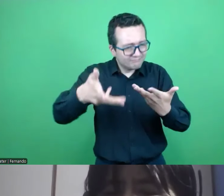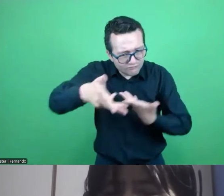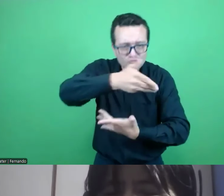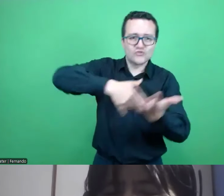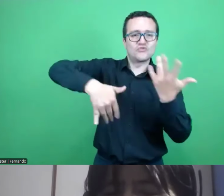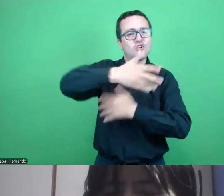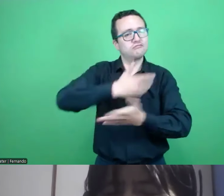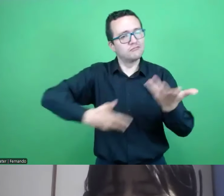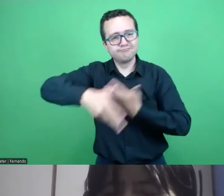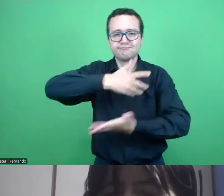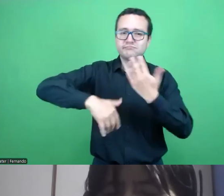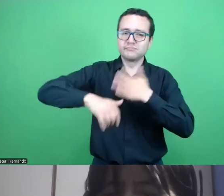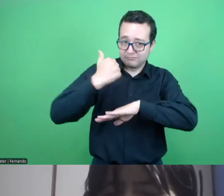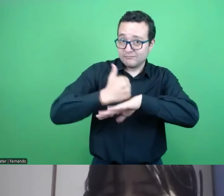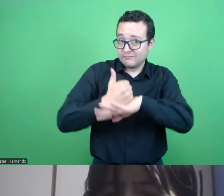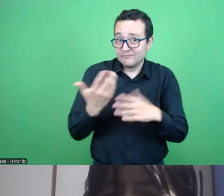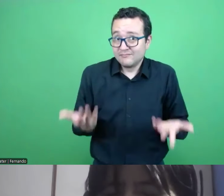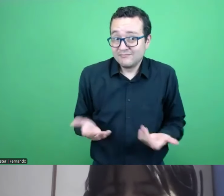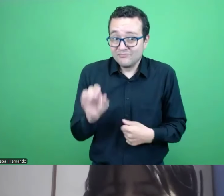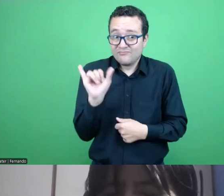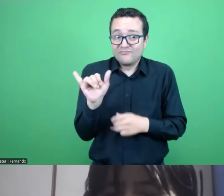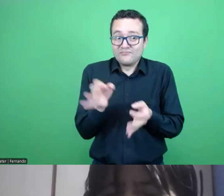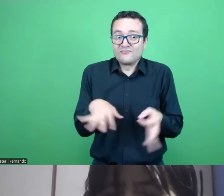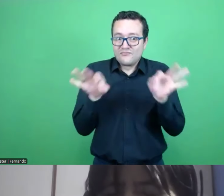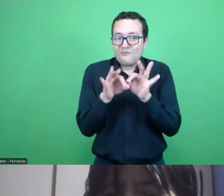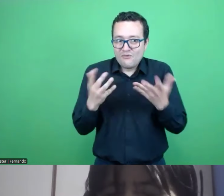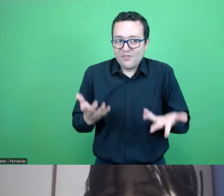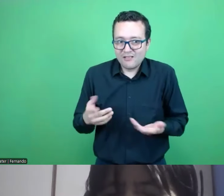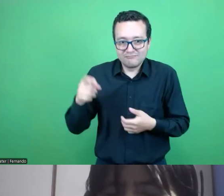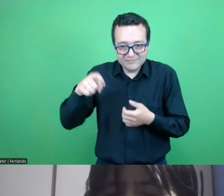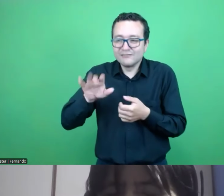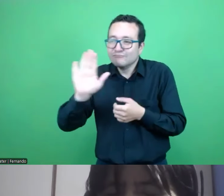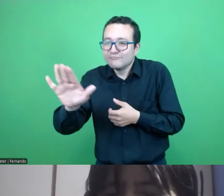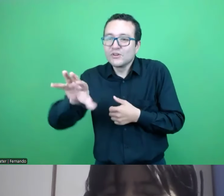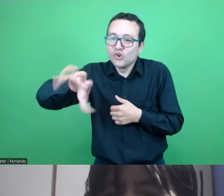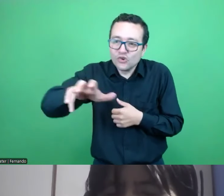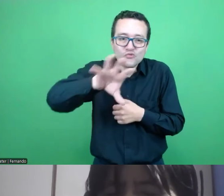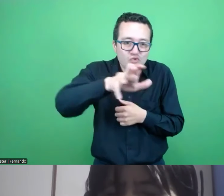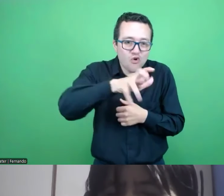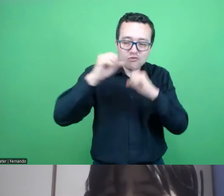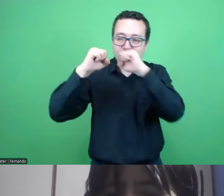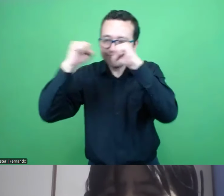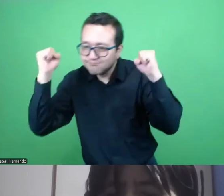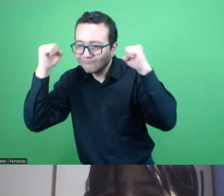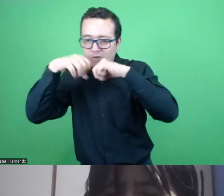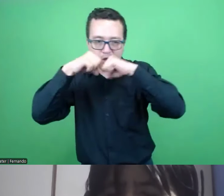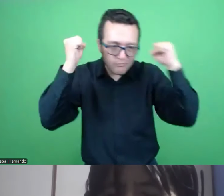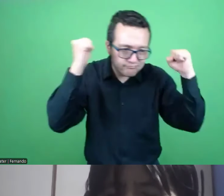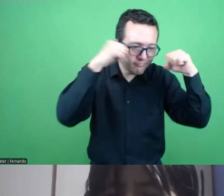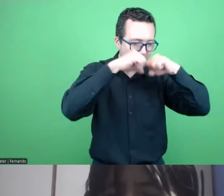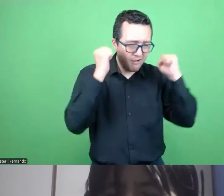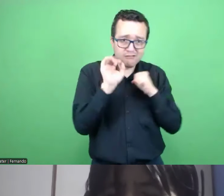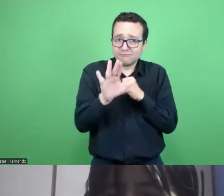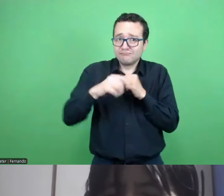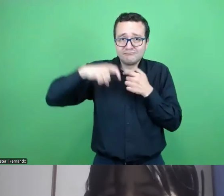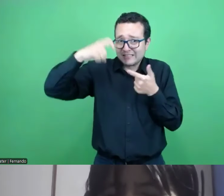mengerti needs that we bahwa need for our apa yang country, sangat because urgent, only us they yang kita know anggap saat what is ini the jika most tidak urgent dikerjakan thing maka for akan our ada countries, that hambatan if yang we